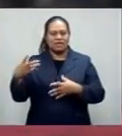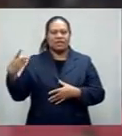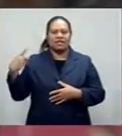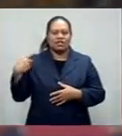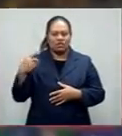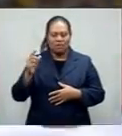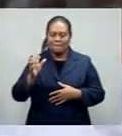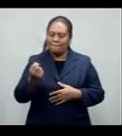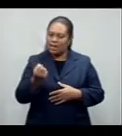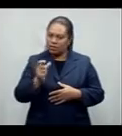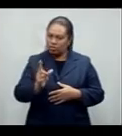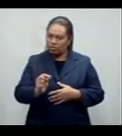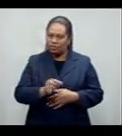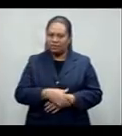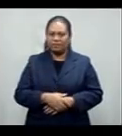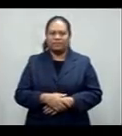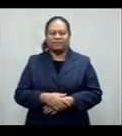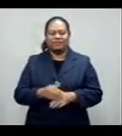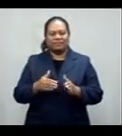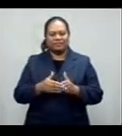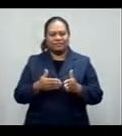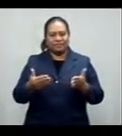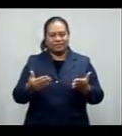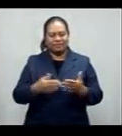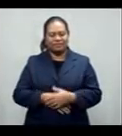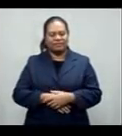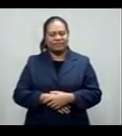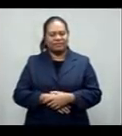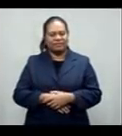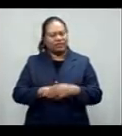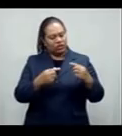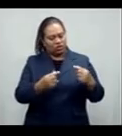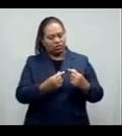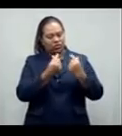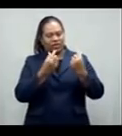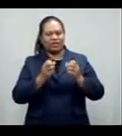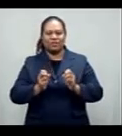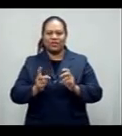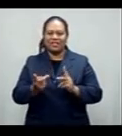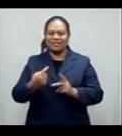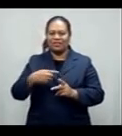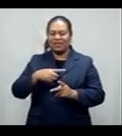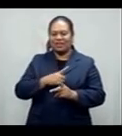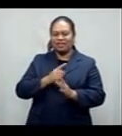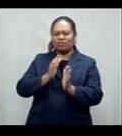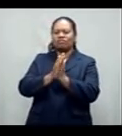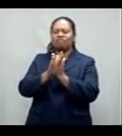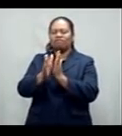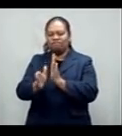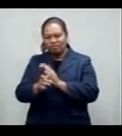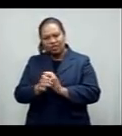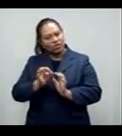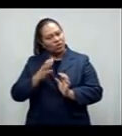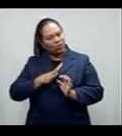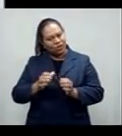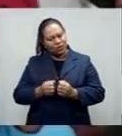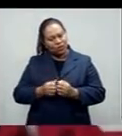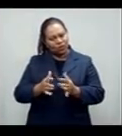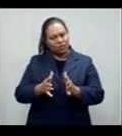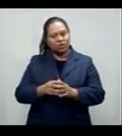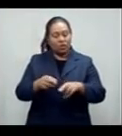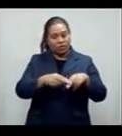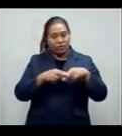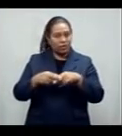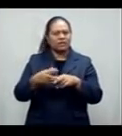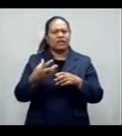important, and look, they hardly lose at home, so it's a great opportunity for us to go out there. We've got nothing to lose. Fiji has some